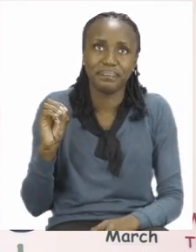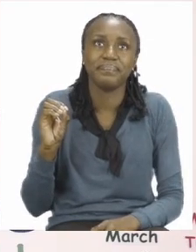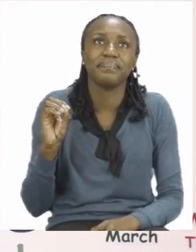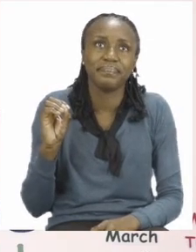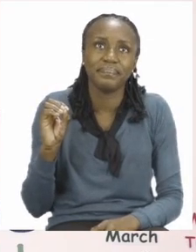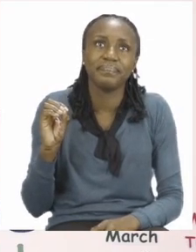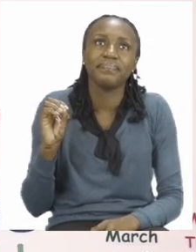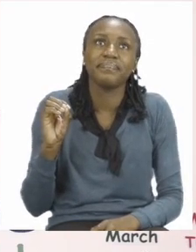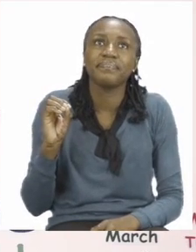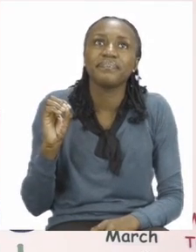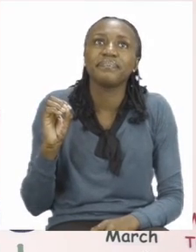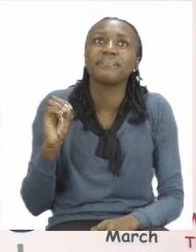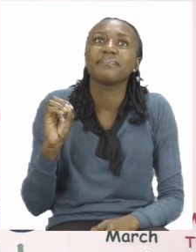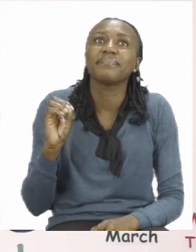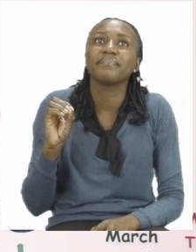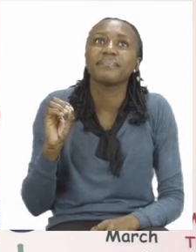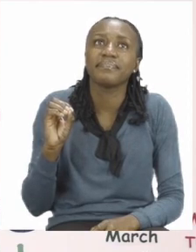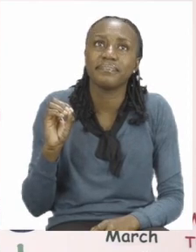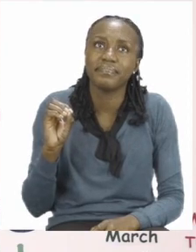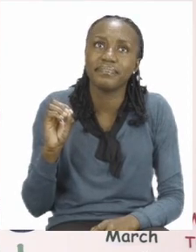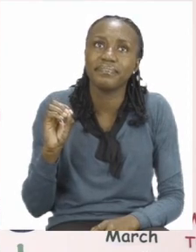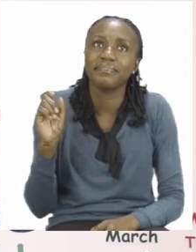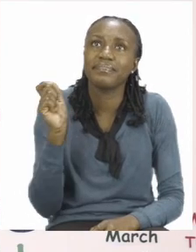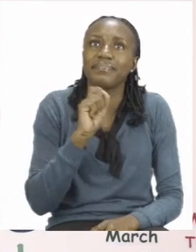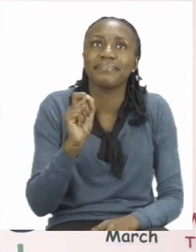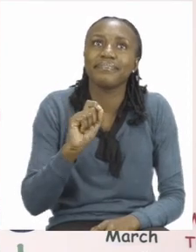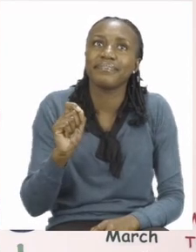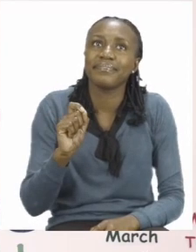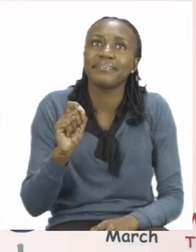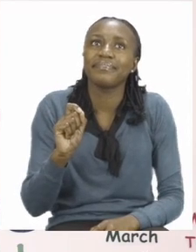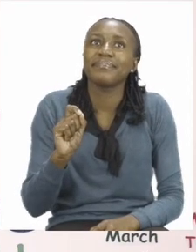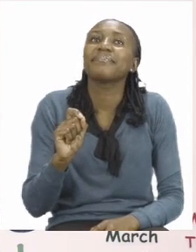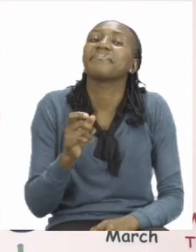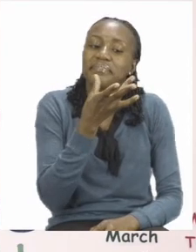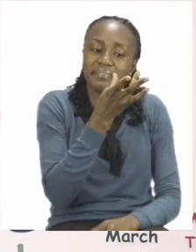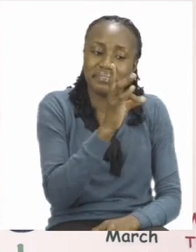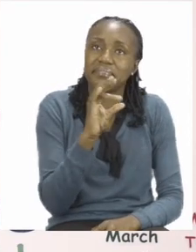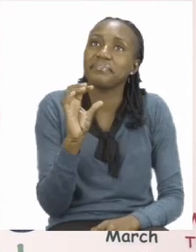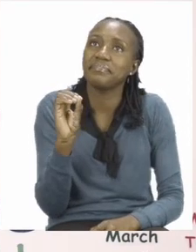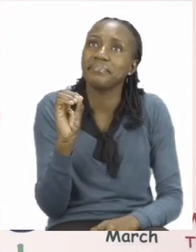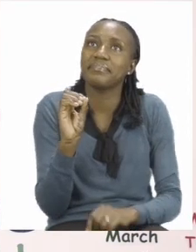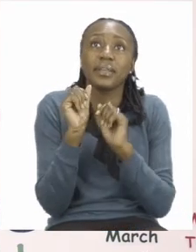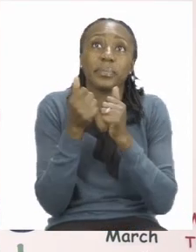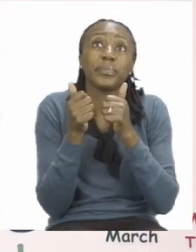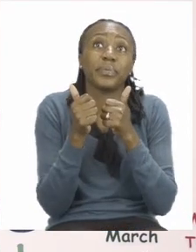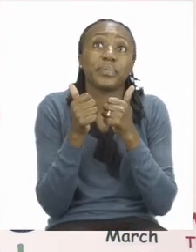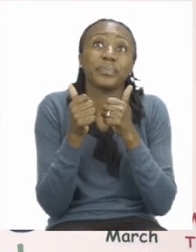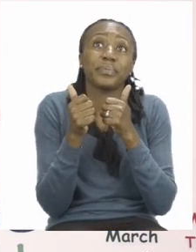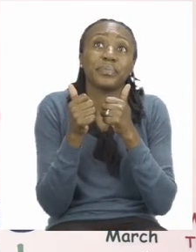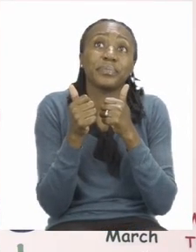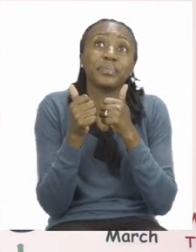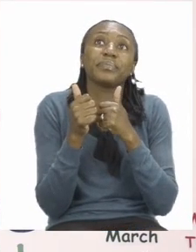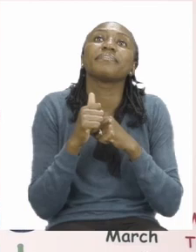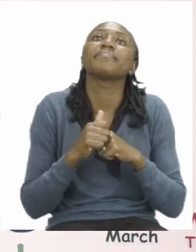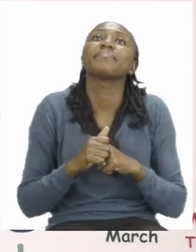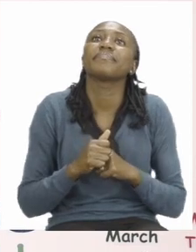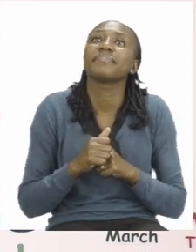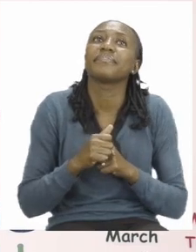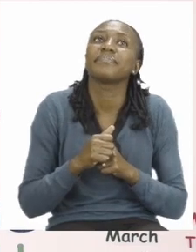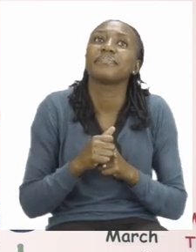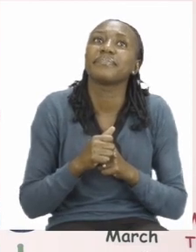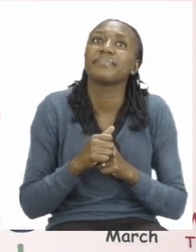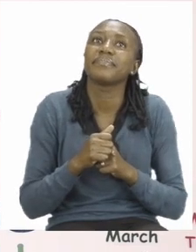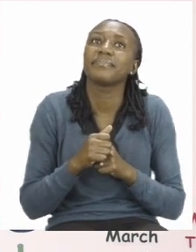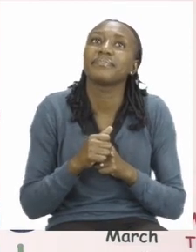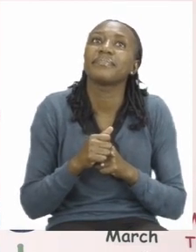70. So we are going to write the number 70. Well done if you knew the answer before we found it.